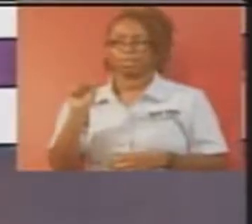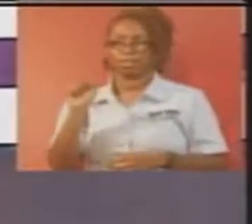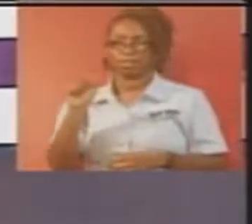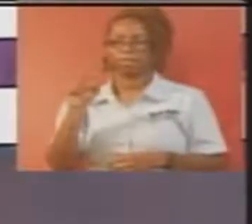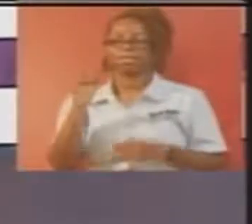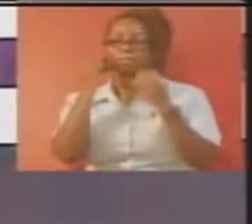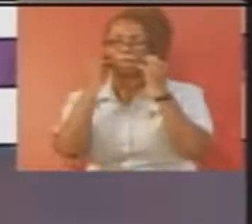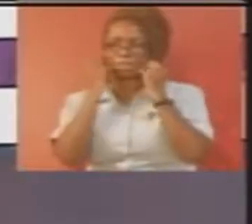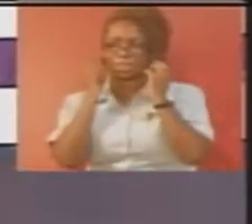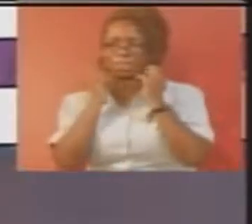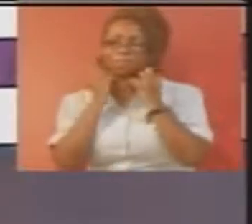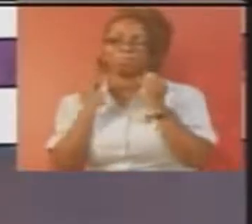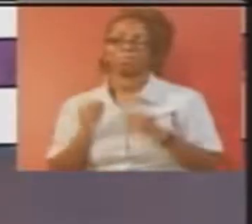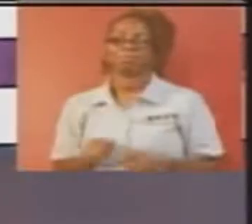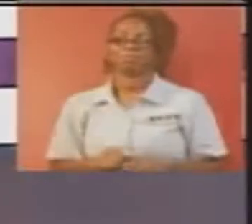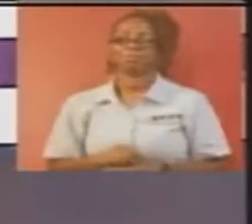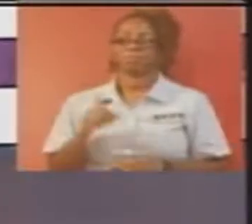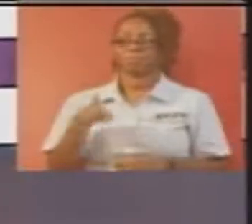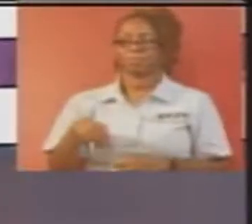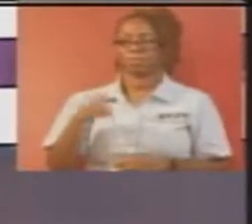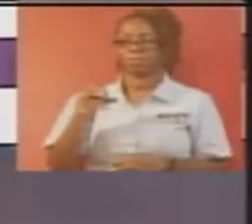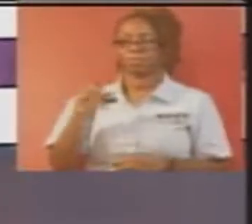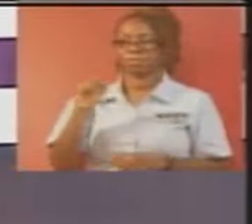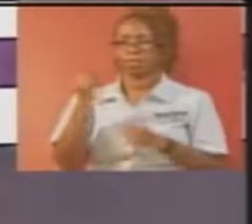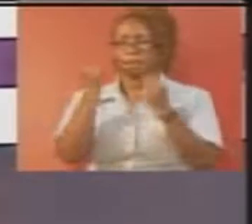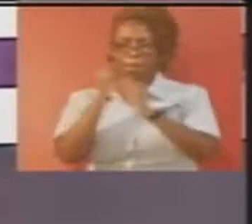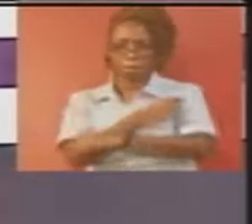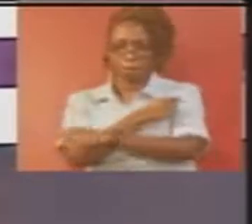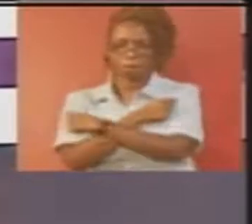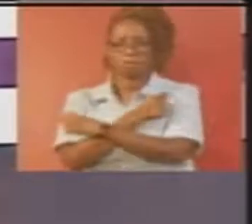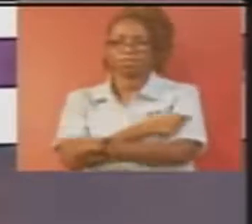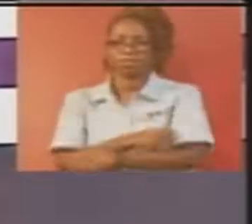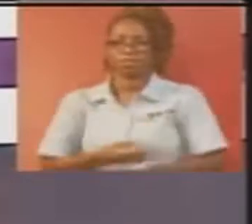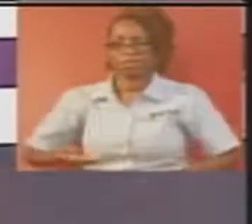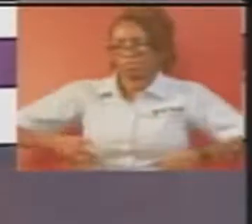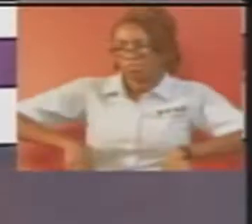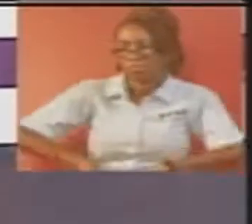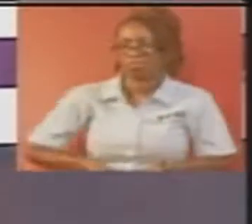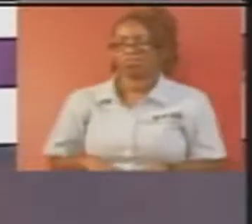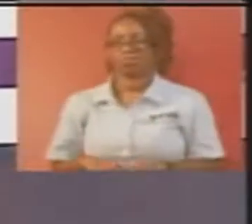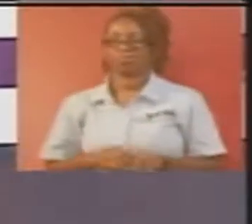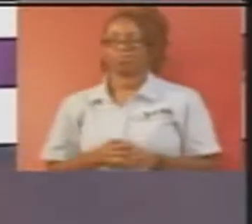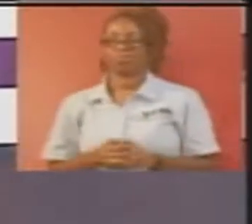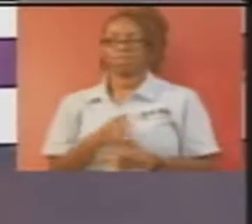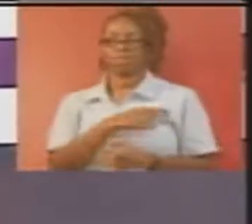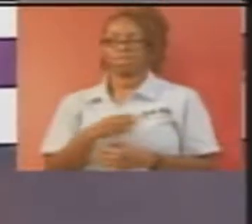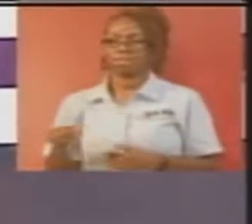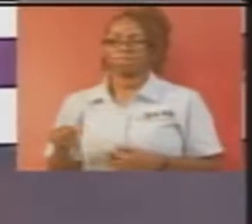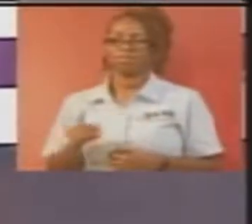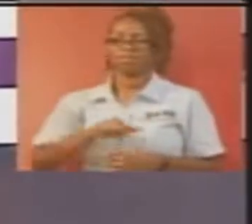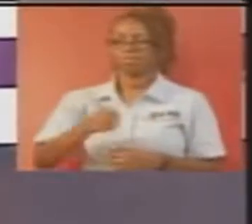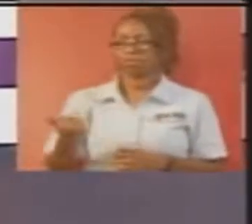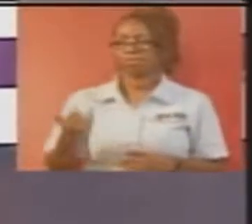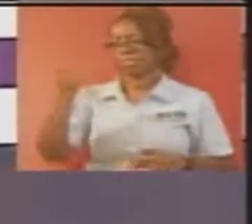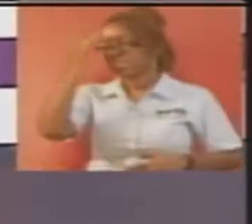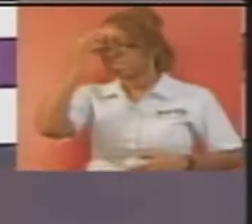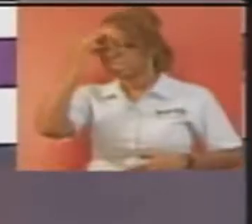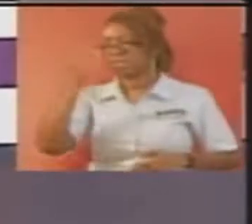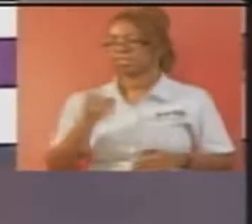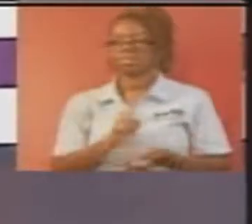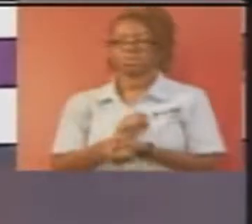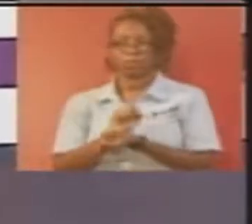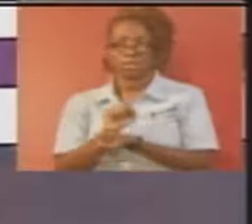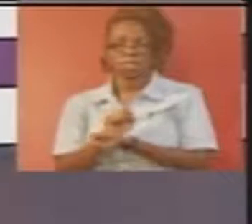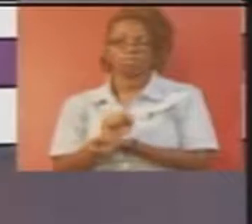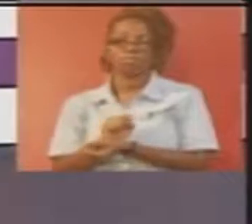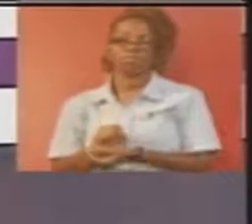fever, we can see that we have been working assiduously to maintain the coverage as well as